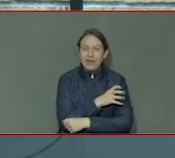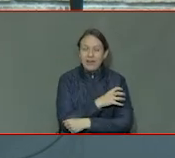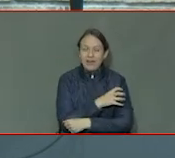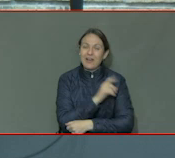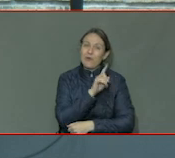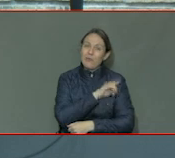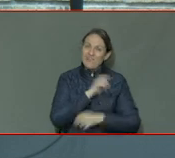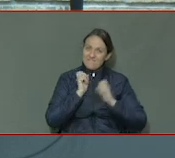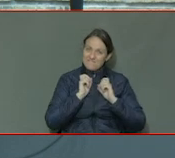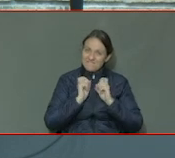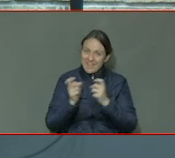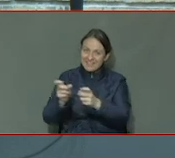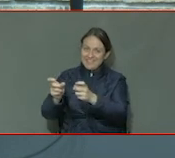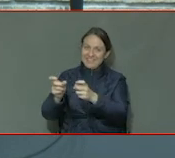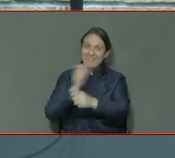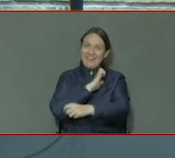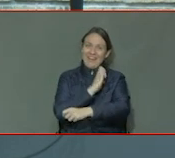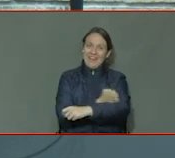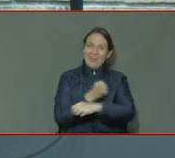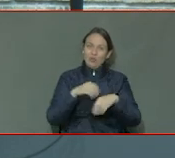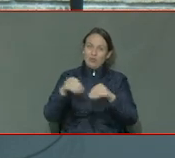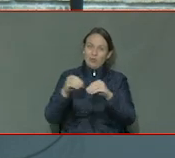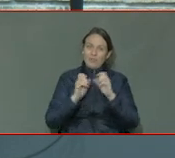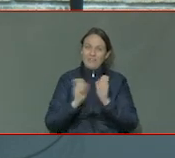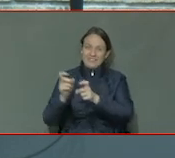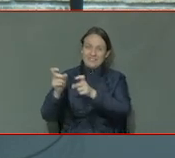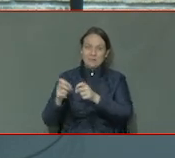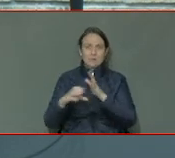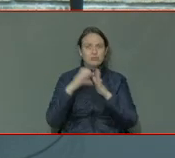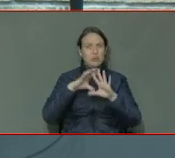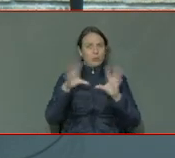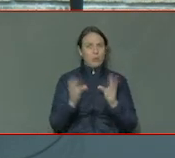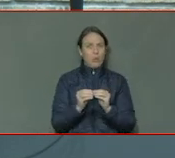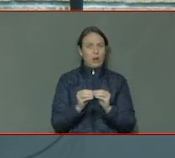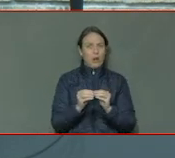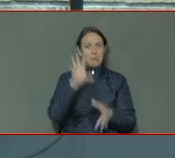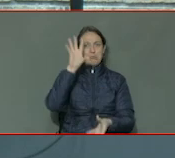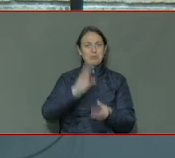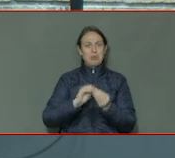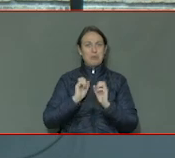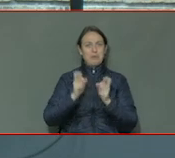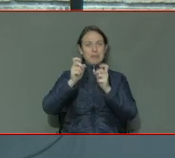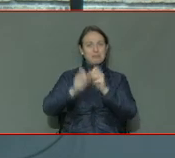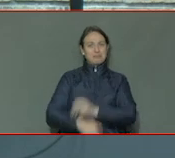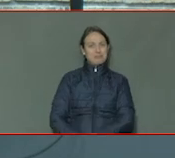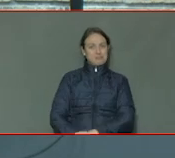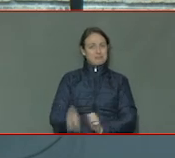the rate of energy transfer. So the whole chapter. Okay,